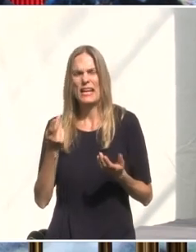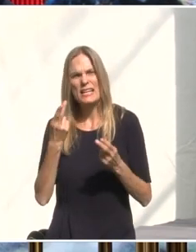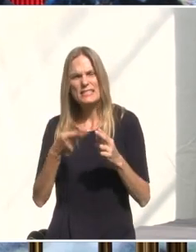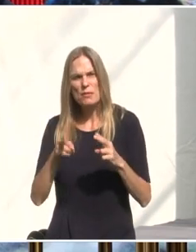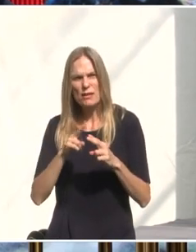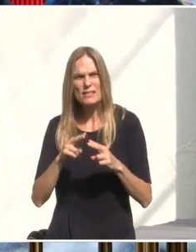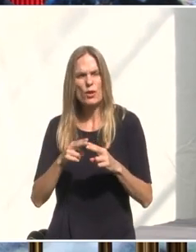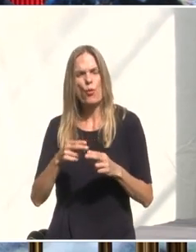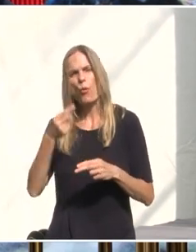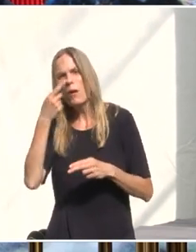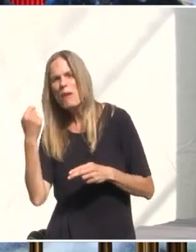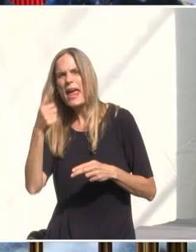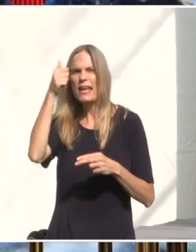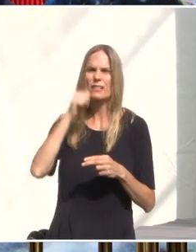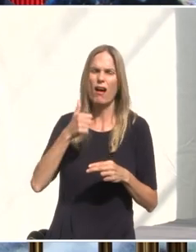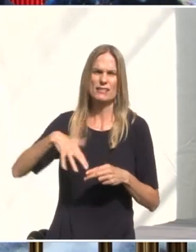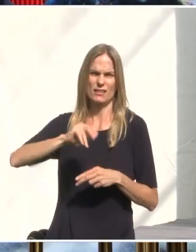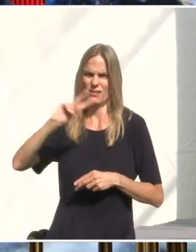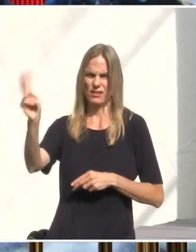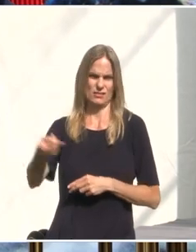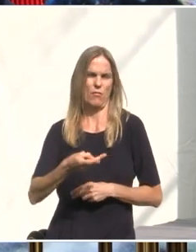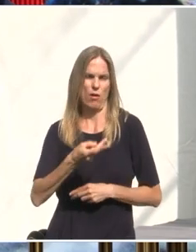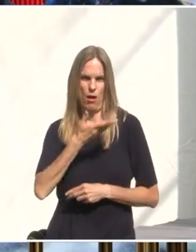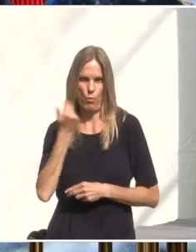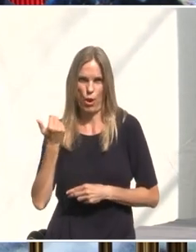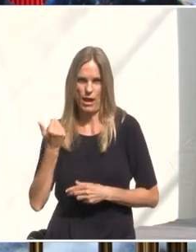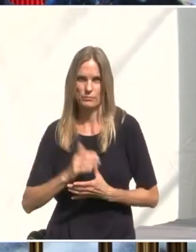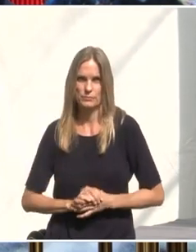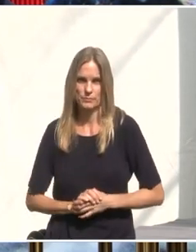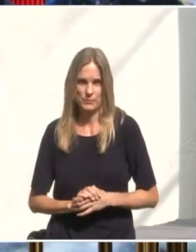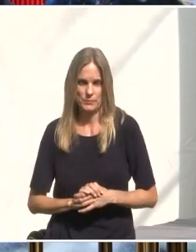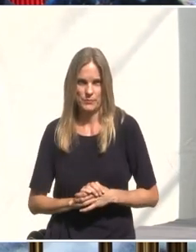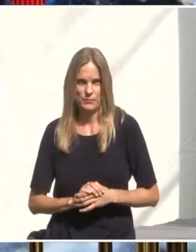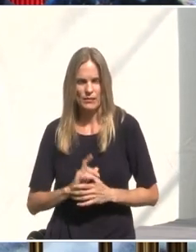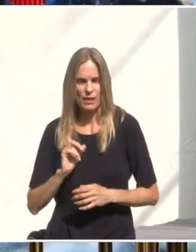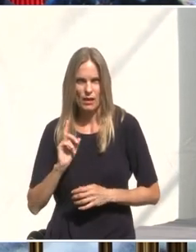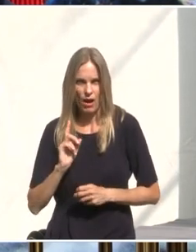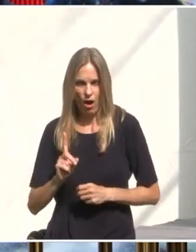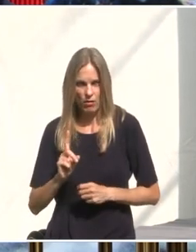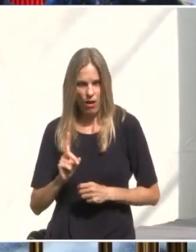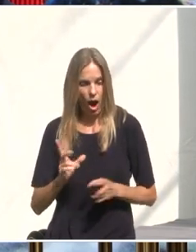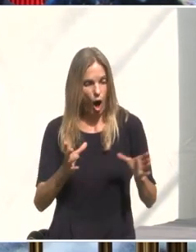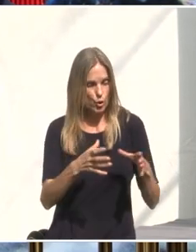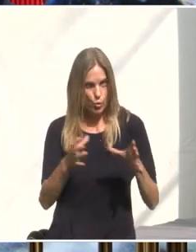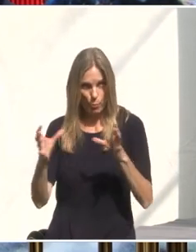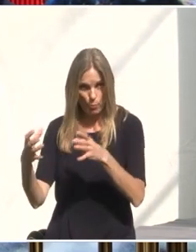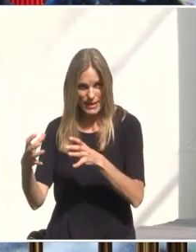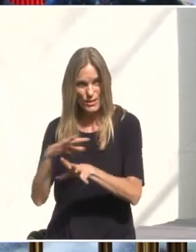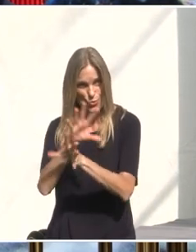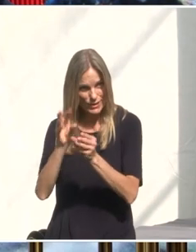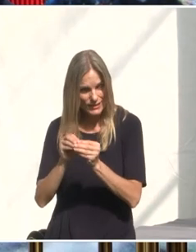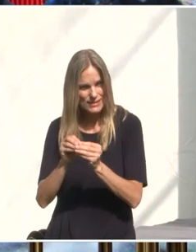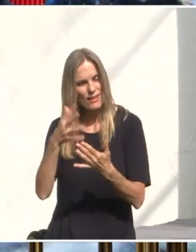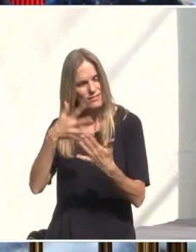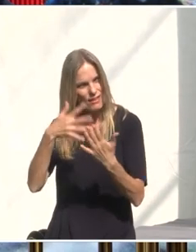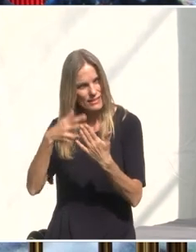as very homogeneous groups. They are not. But as groups, we talk about